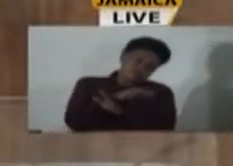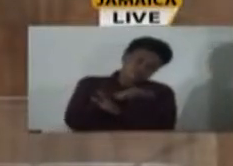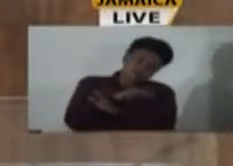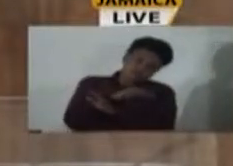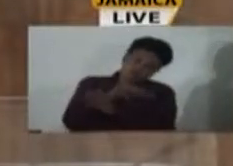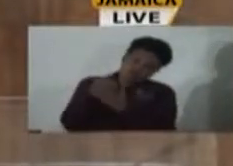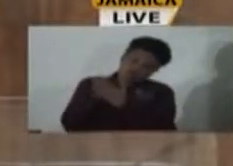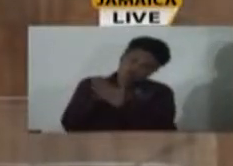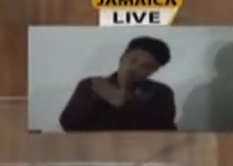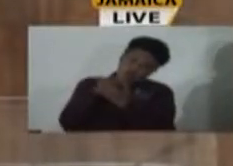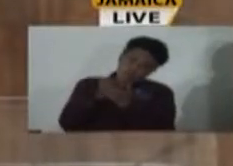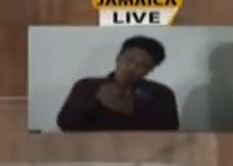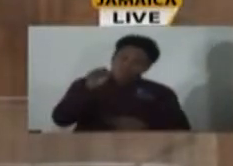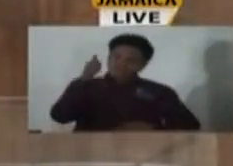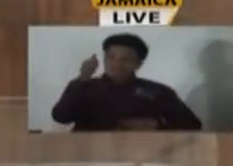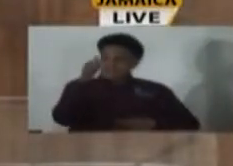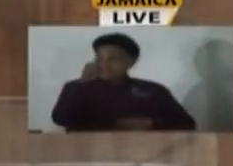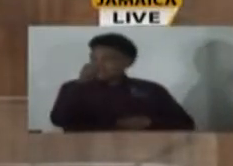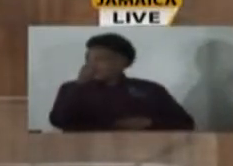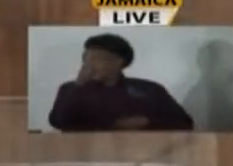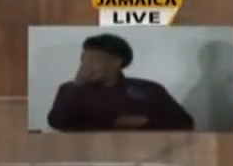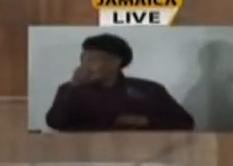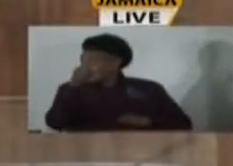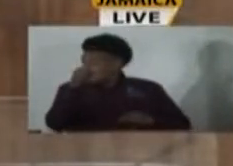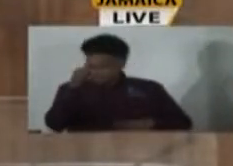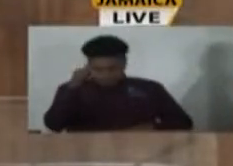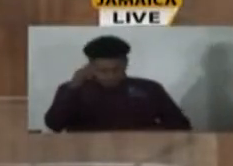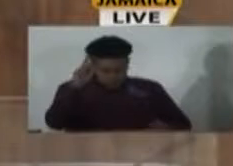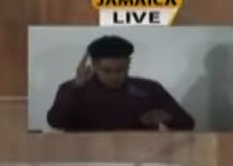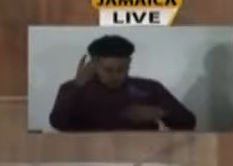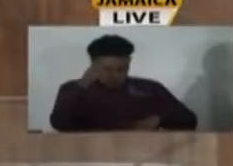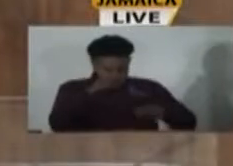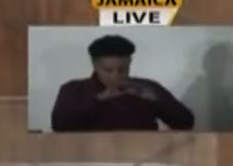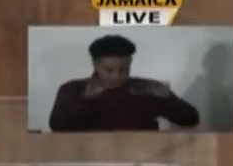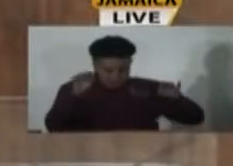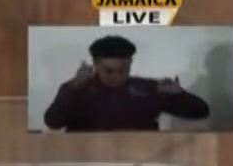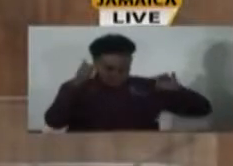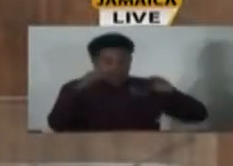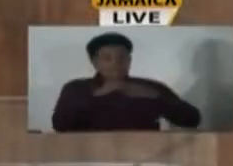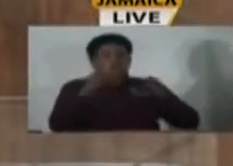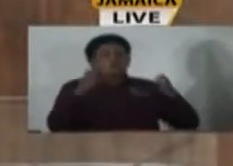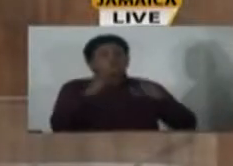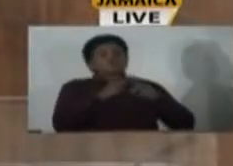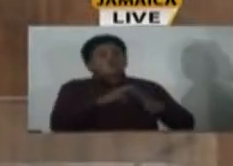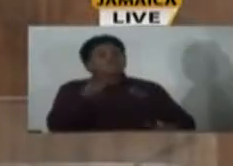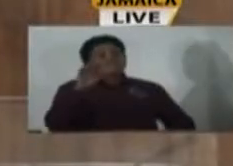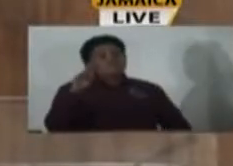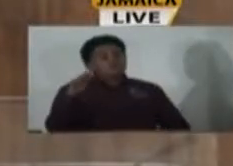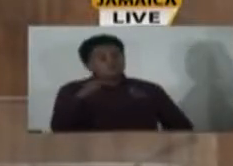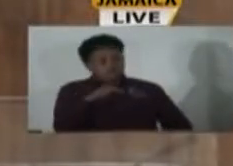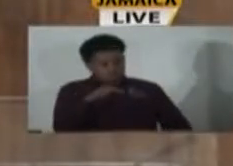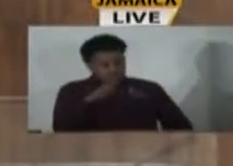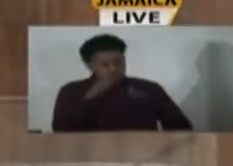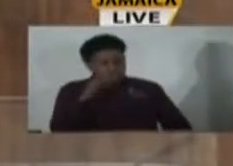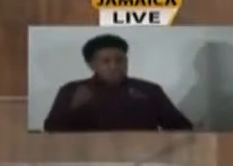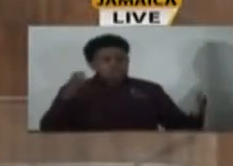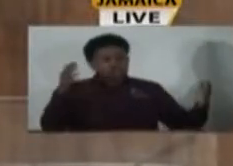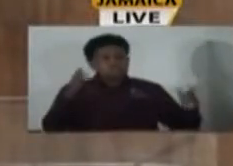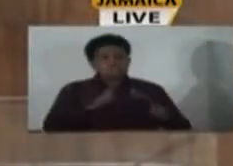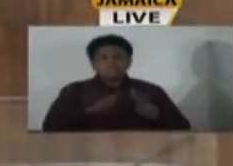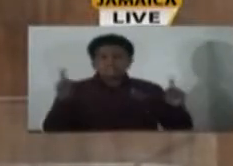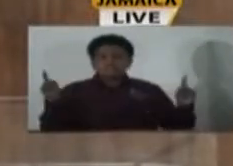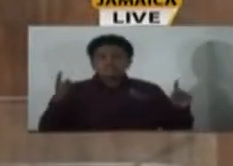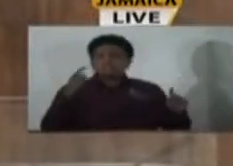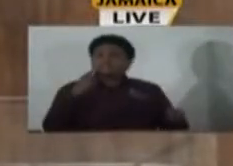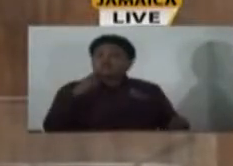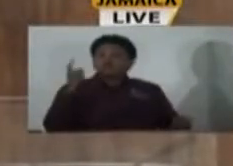new paragraph 10, or subclause 10, in what is 52, it suggests otherwise, because it